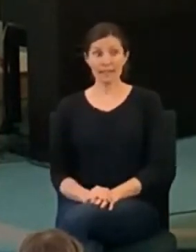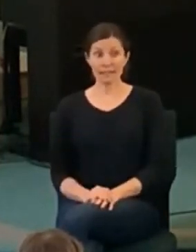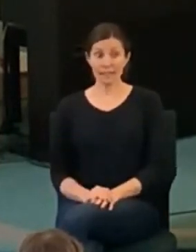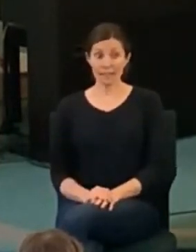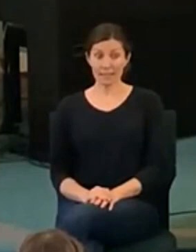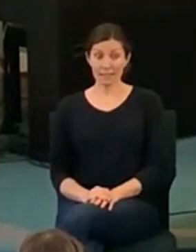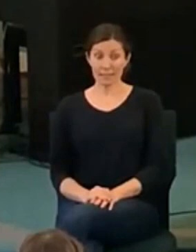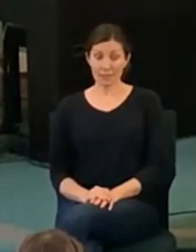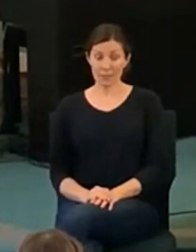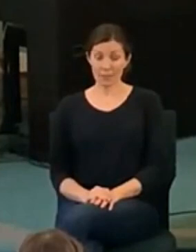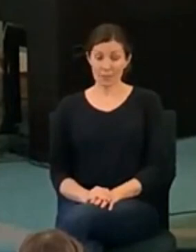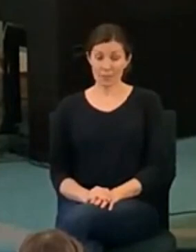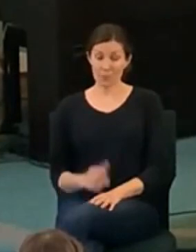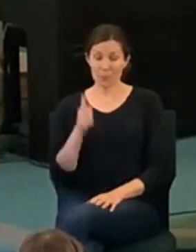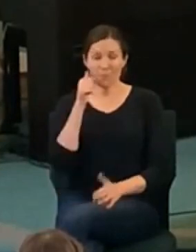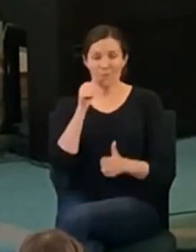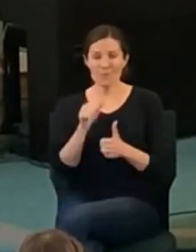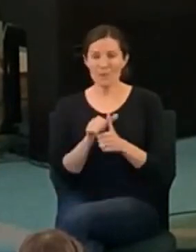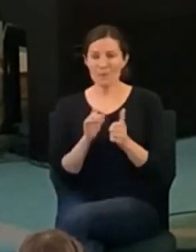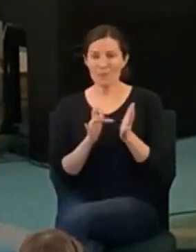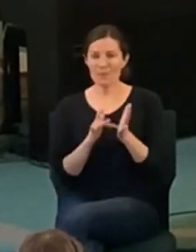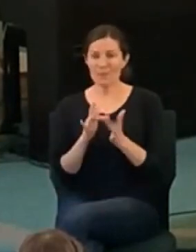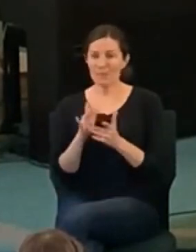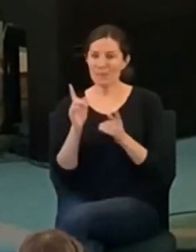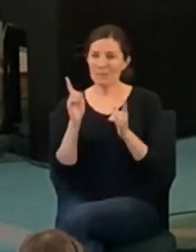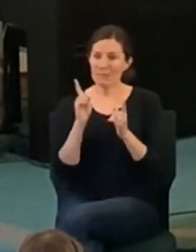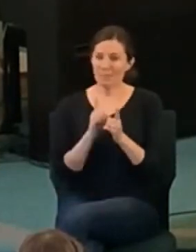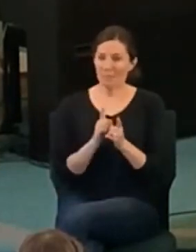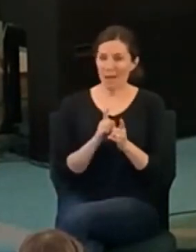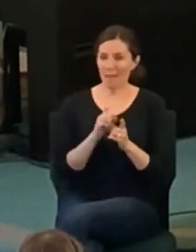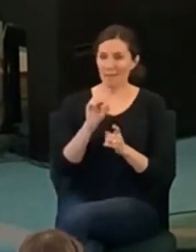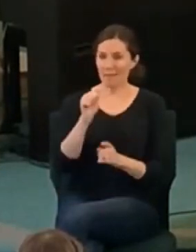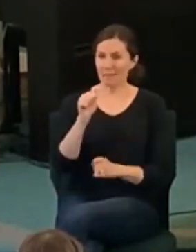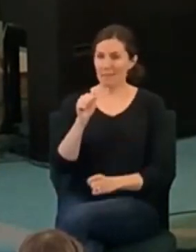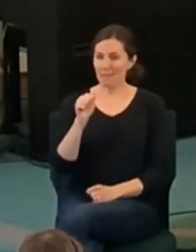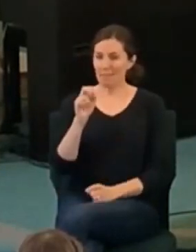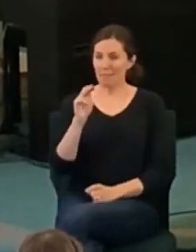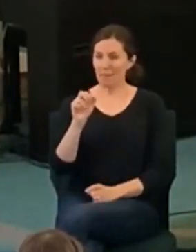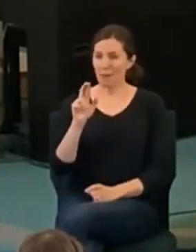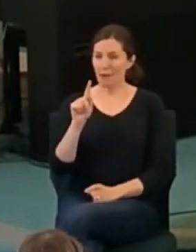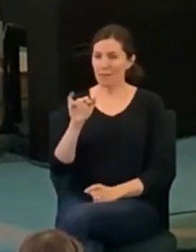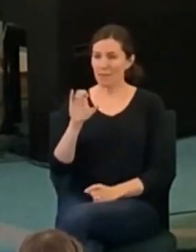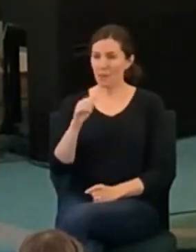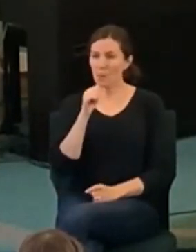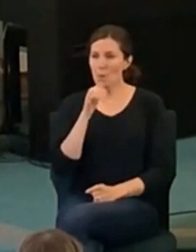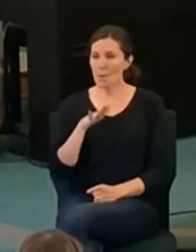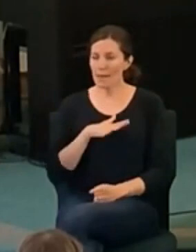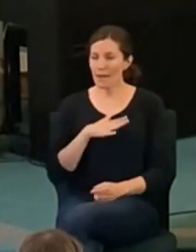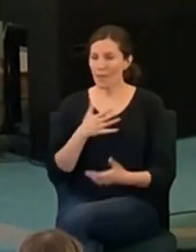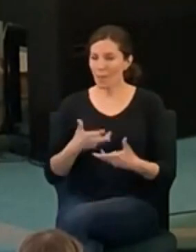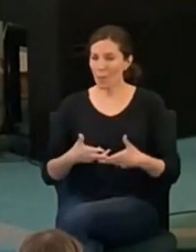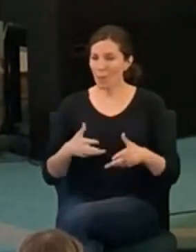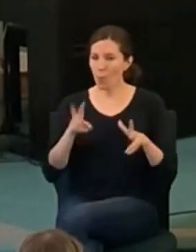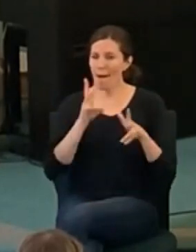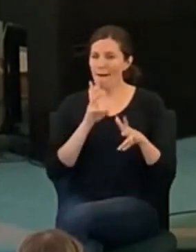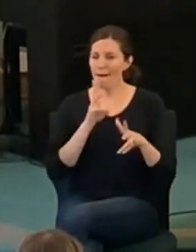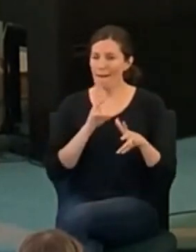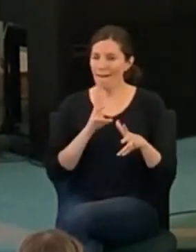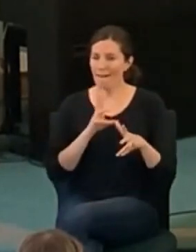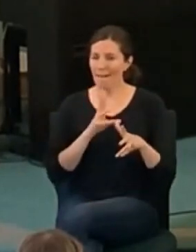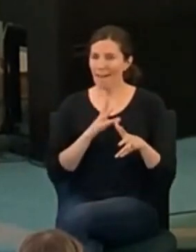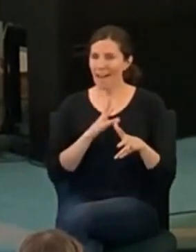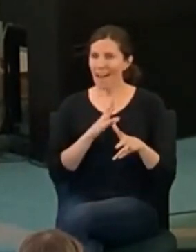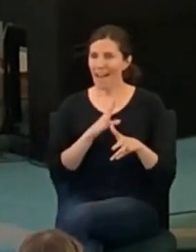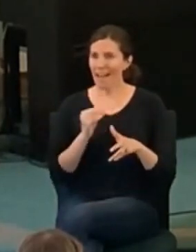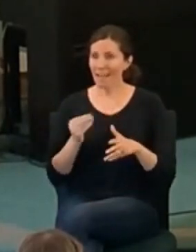It's hard to find examples of when they actually enforced it. It was probably how Jesus was feeling, upset